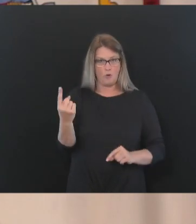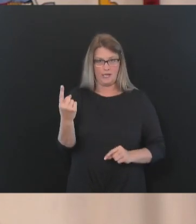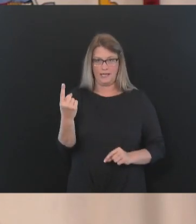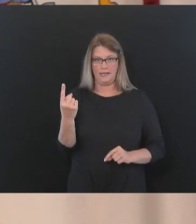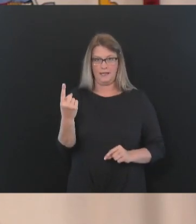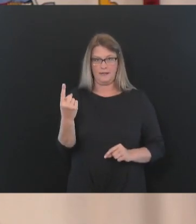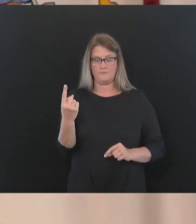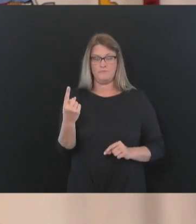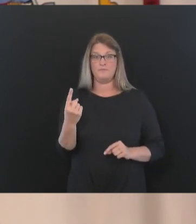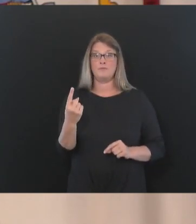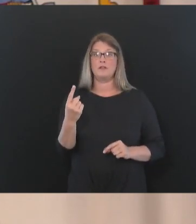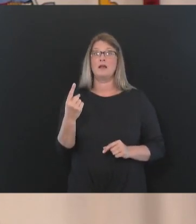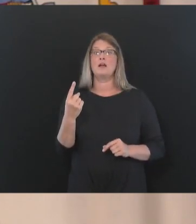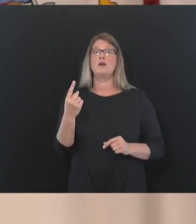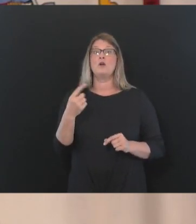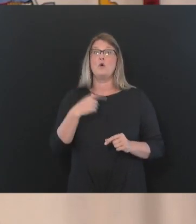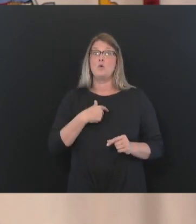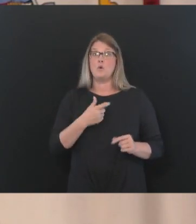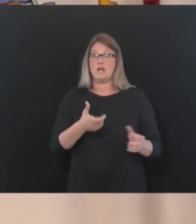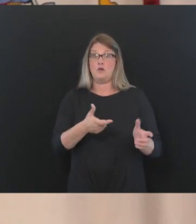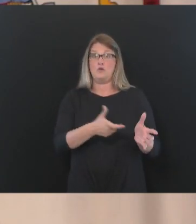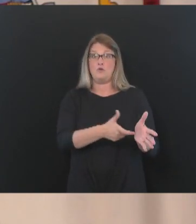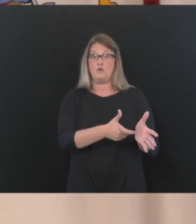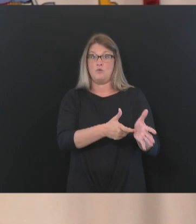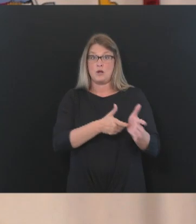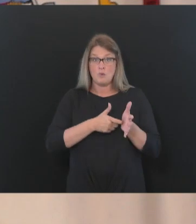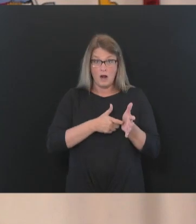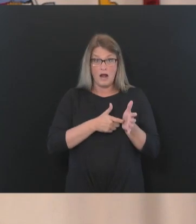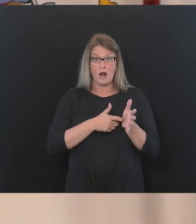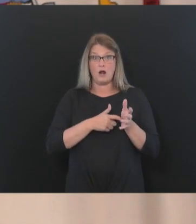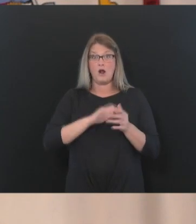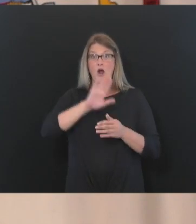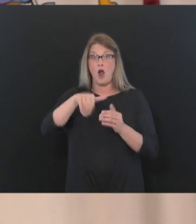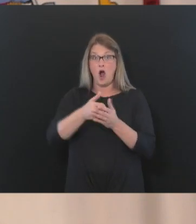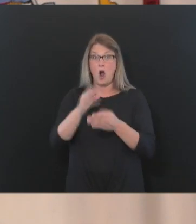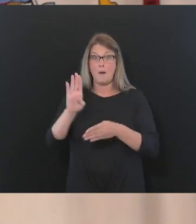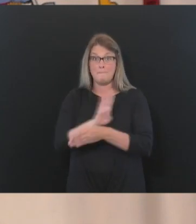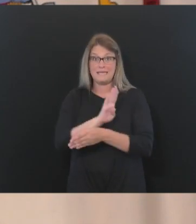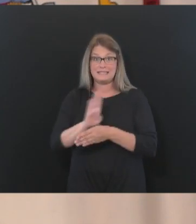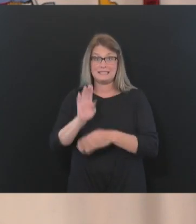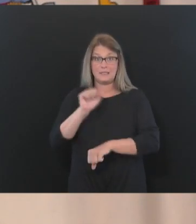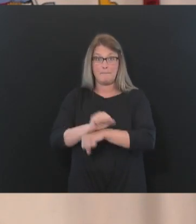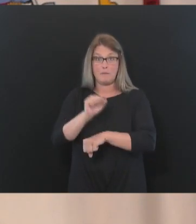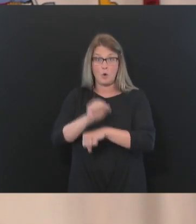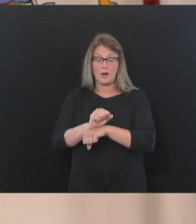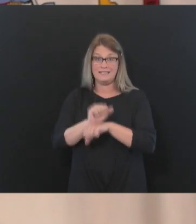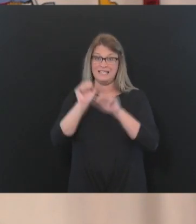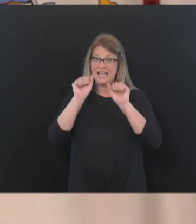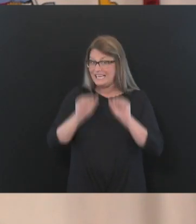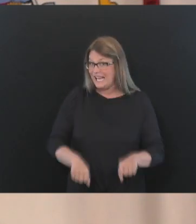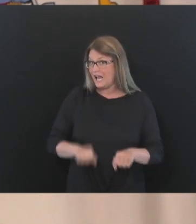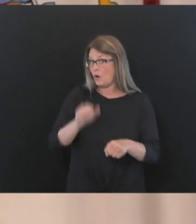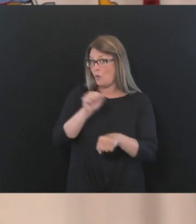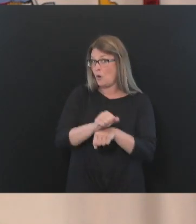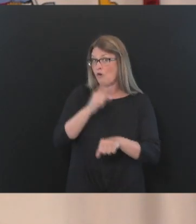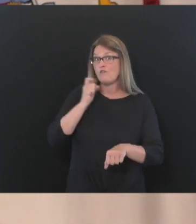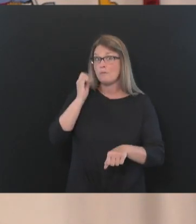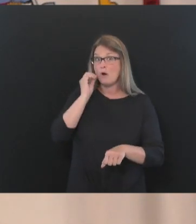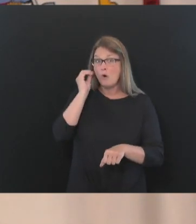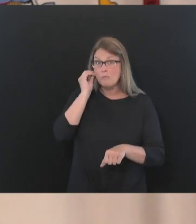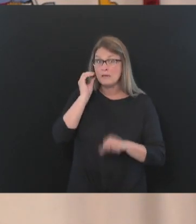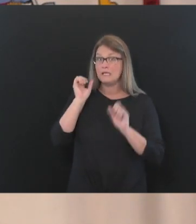directing all businesses to require employees to work from home to the maximum extent possible.